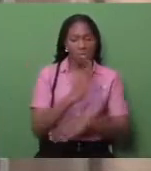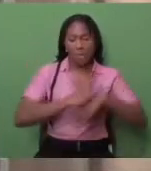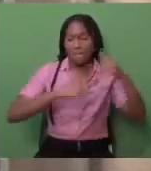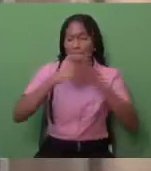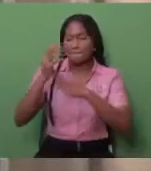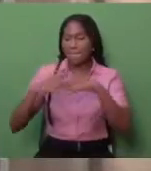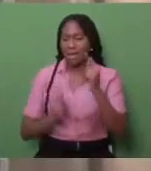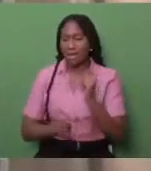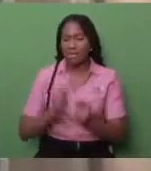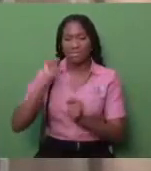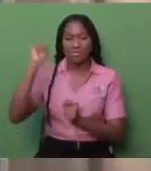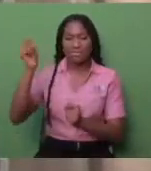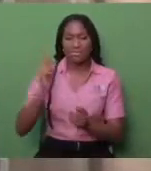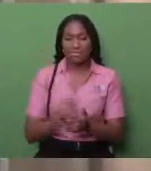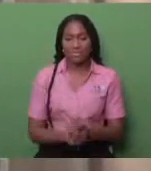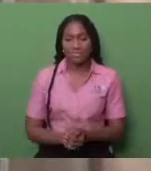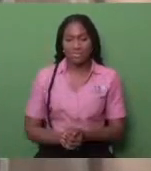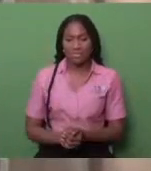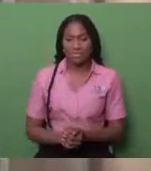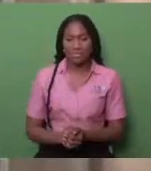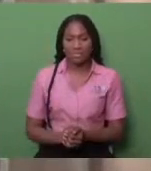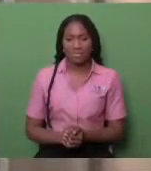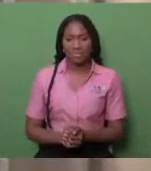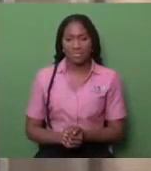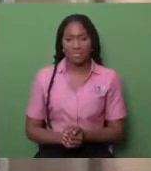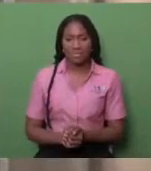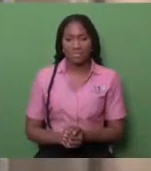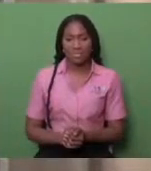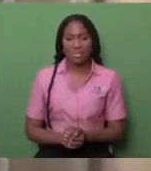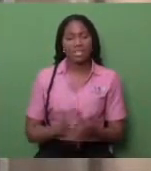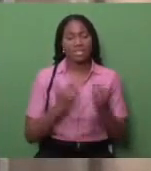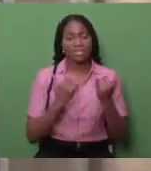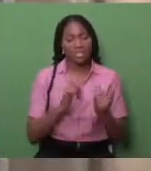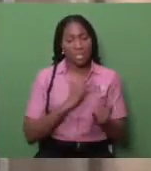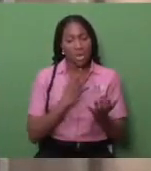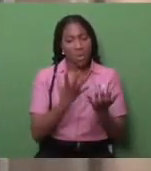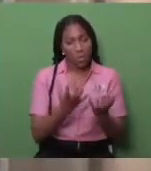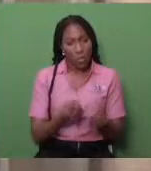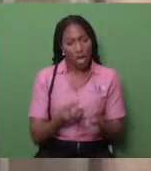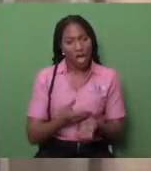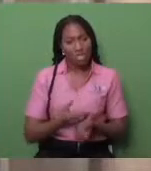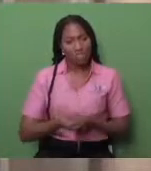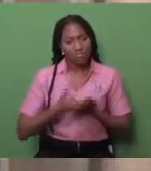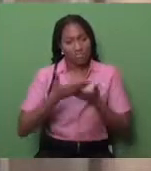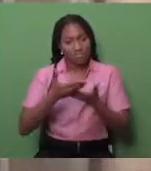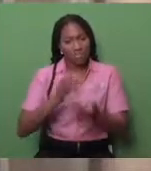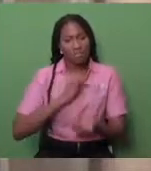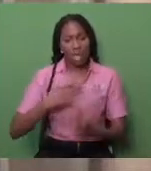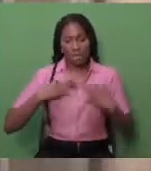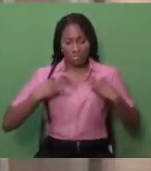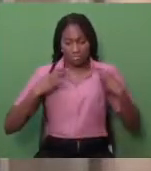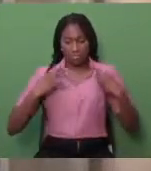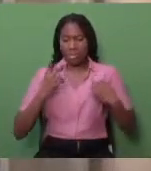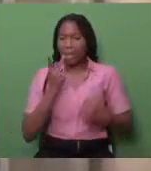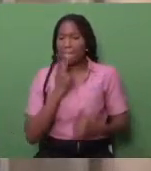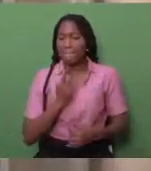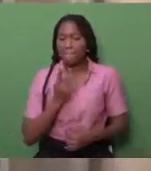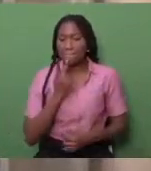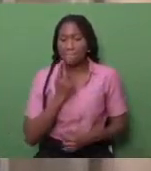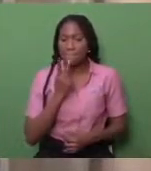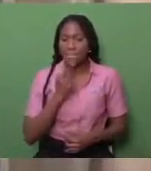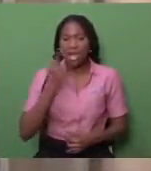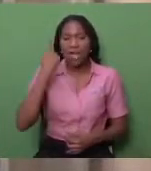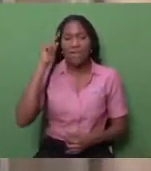nation. Madam Speaker, I wish to share with you that I wear pink today in recognition of Breast